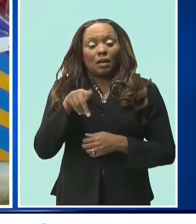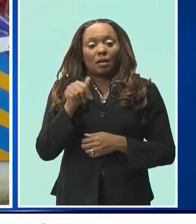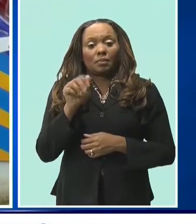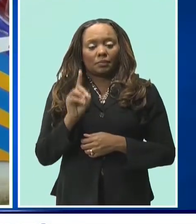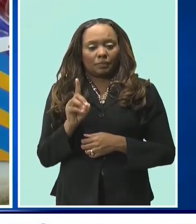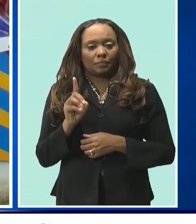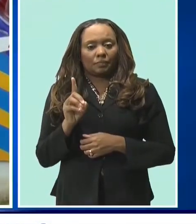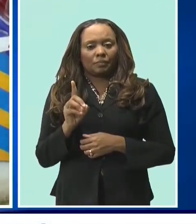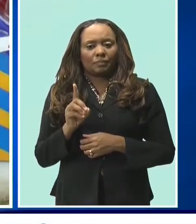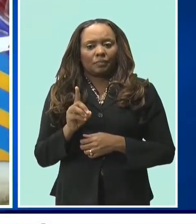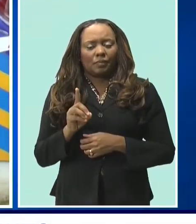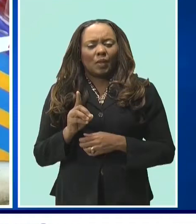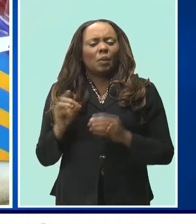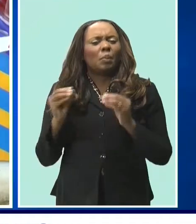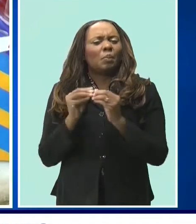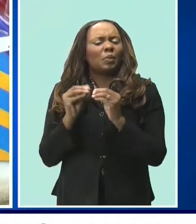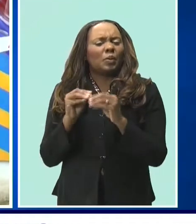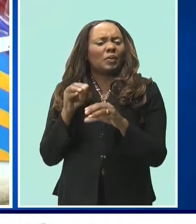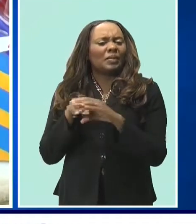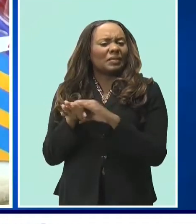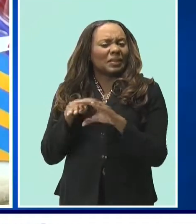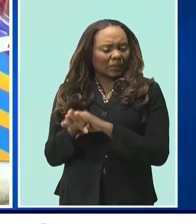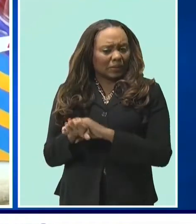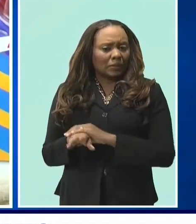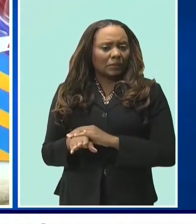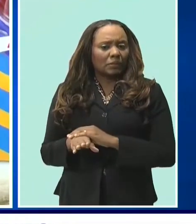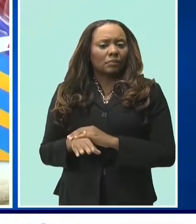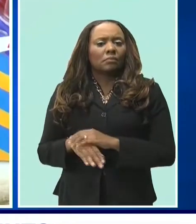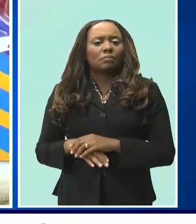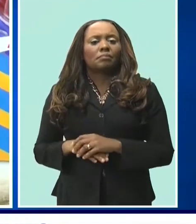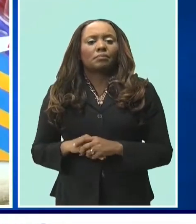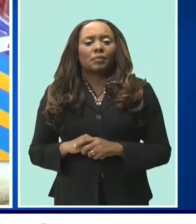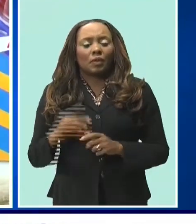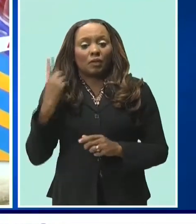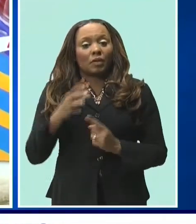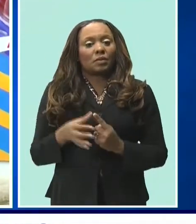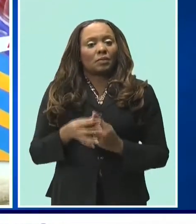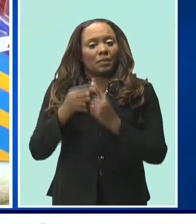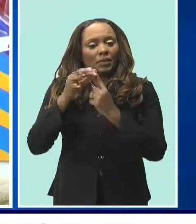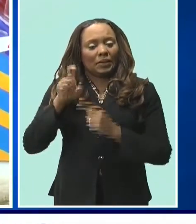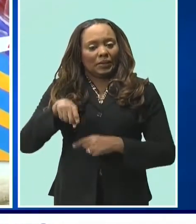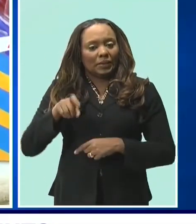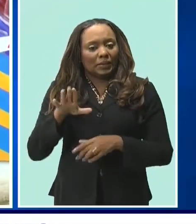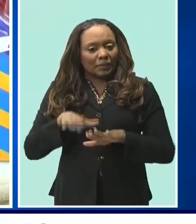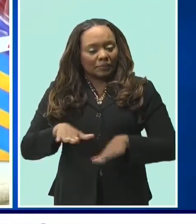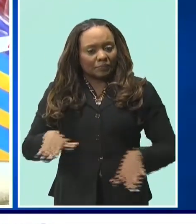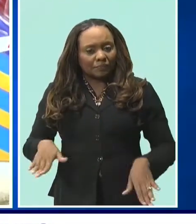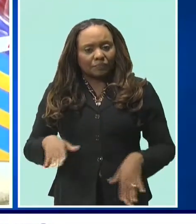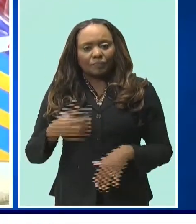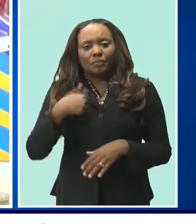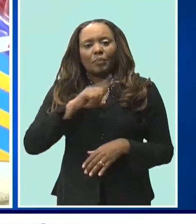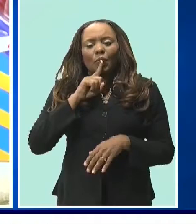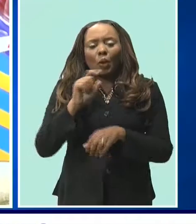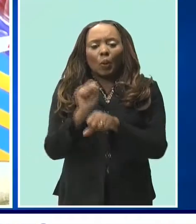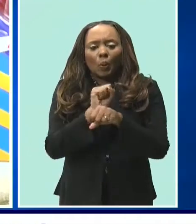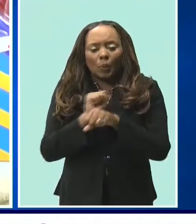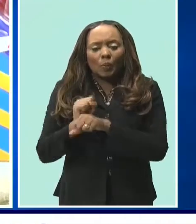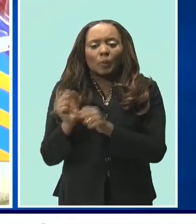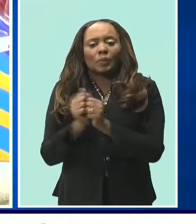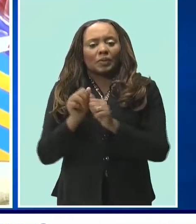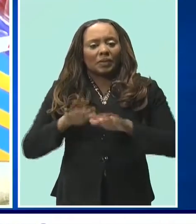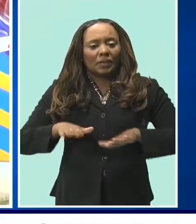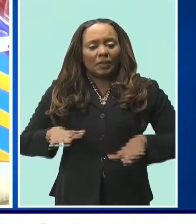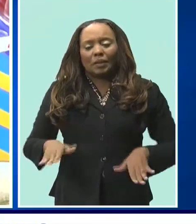that has a little bit more accessibility than the traditional tablets for the special needs children. So we are working with those